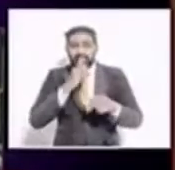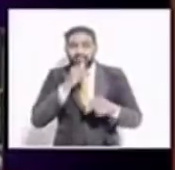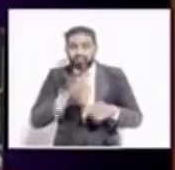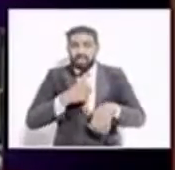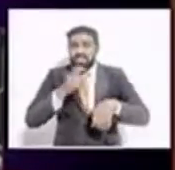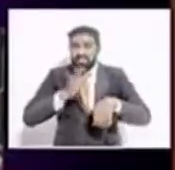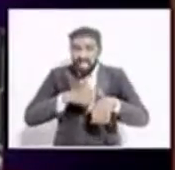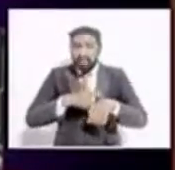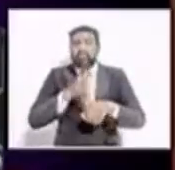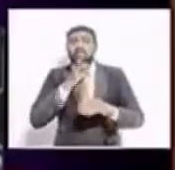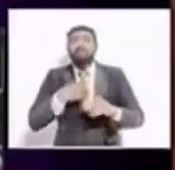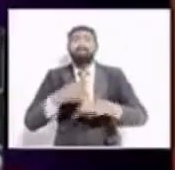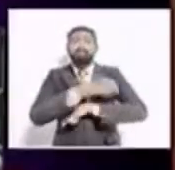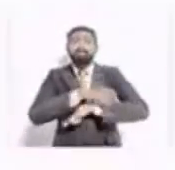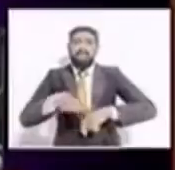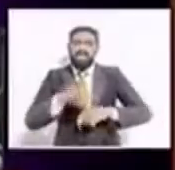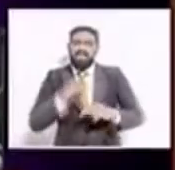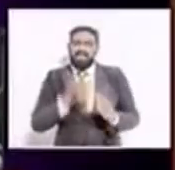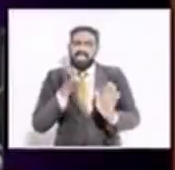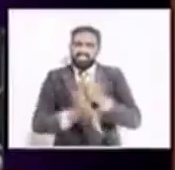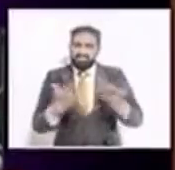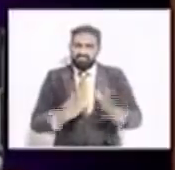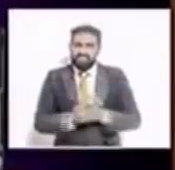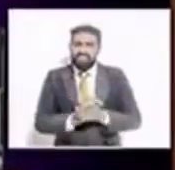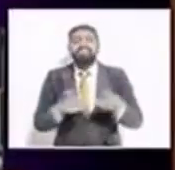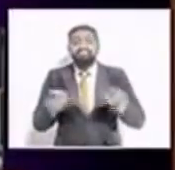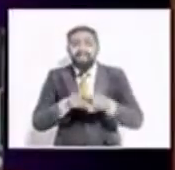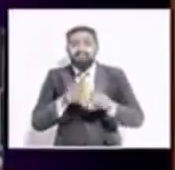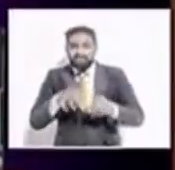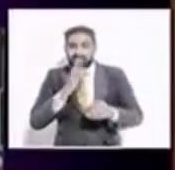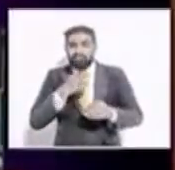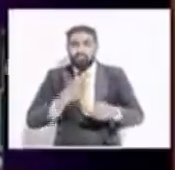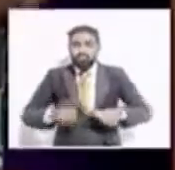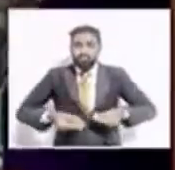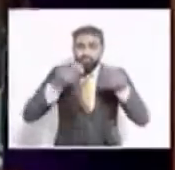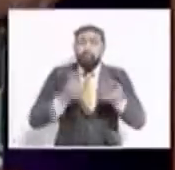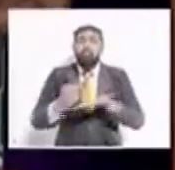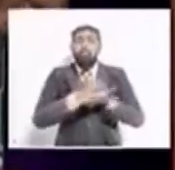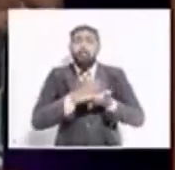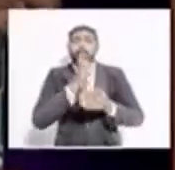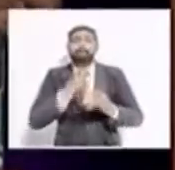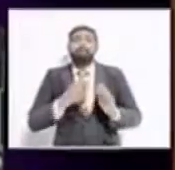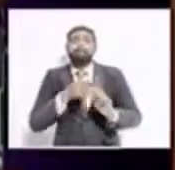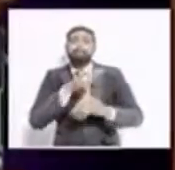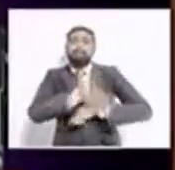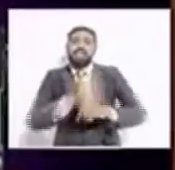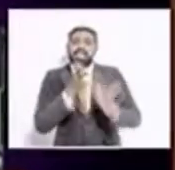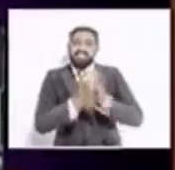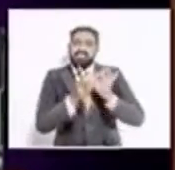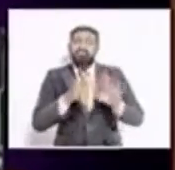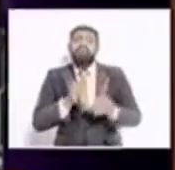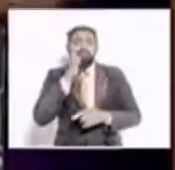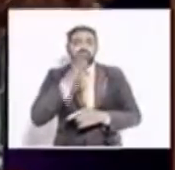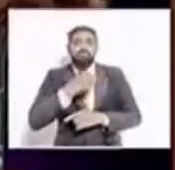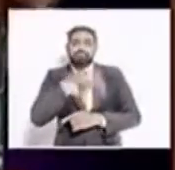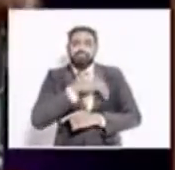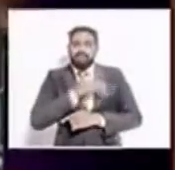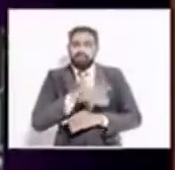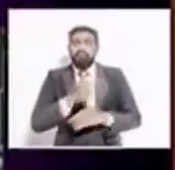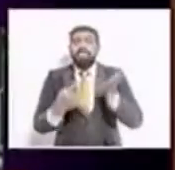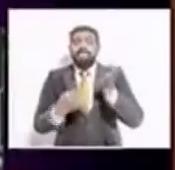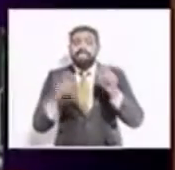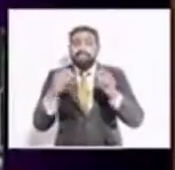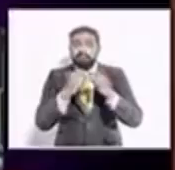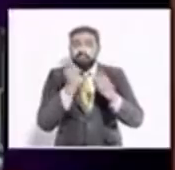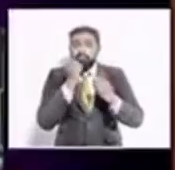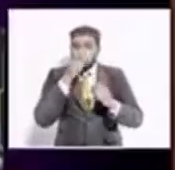crisis was a part of a plan, and they needed to create this crisis to further their goals. P.B. Jayasundara is a person who has handled our economy for more than